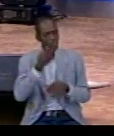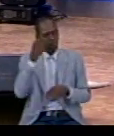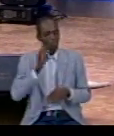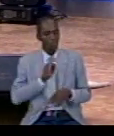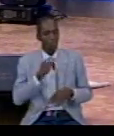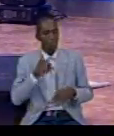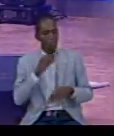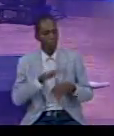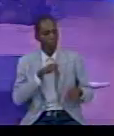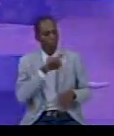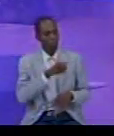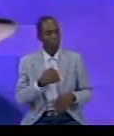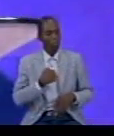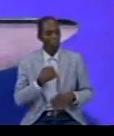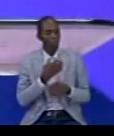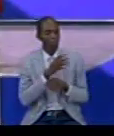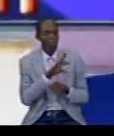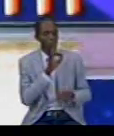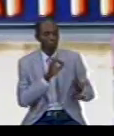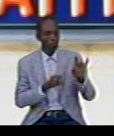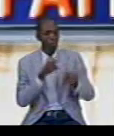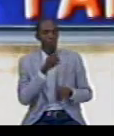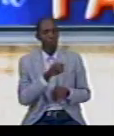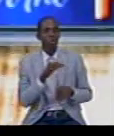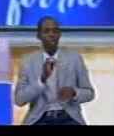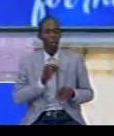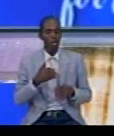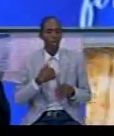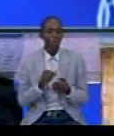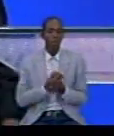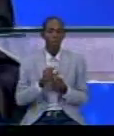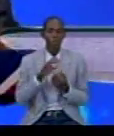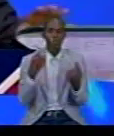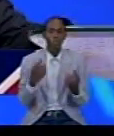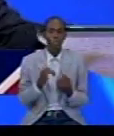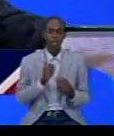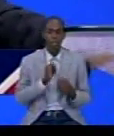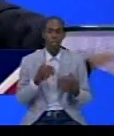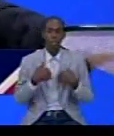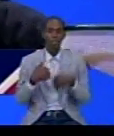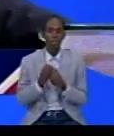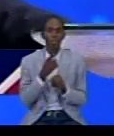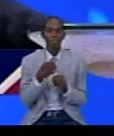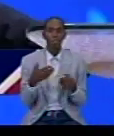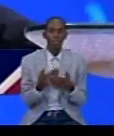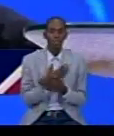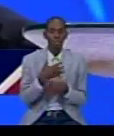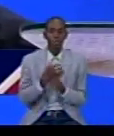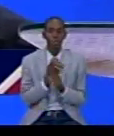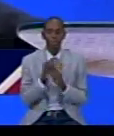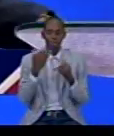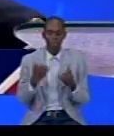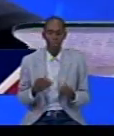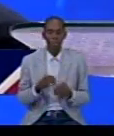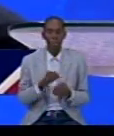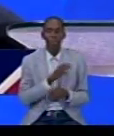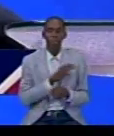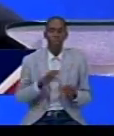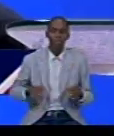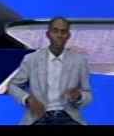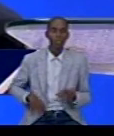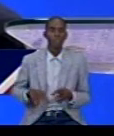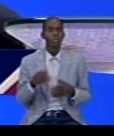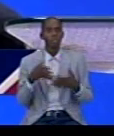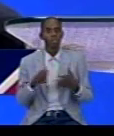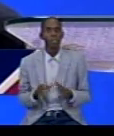you, and I have washed your sin, and I have made you a new creature now in Christ. Kiss the Son,